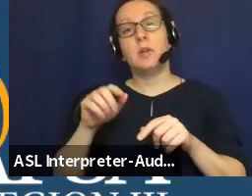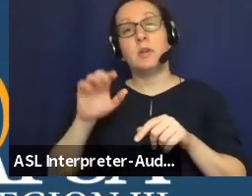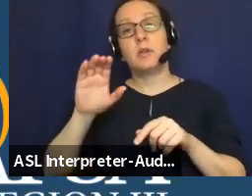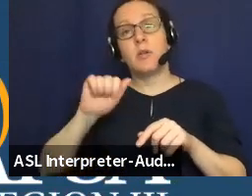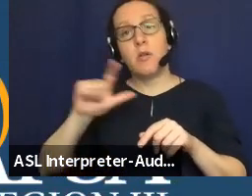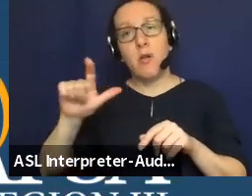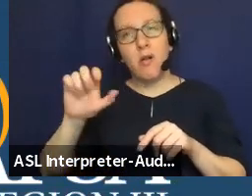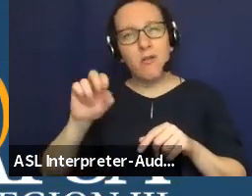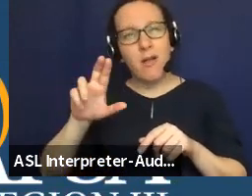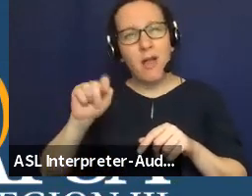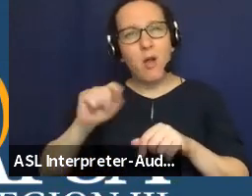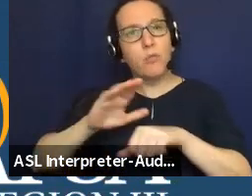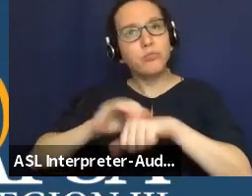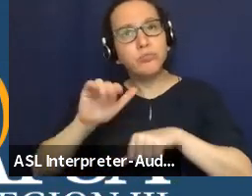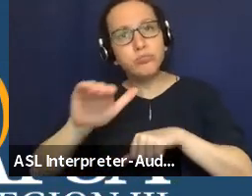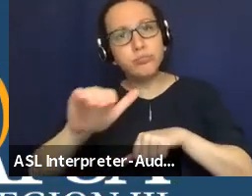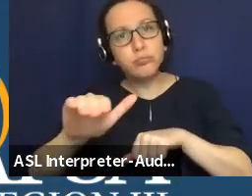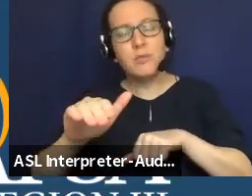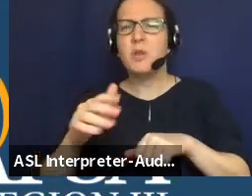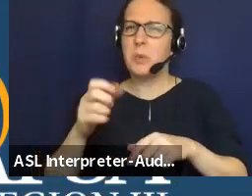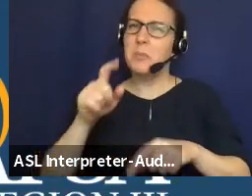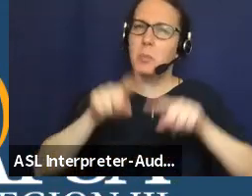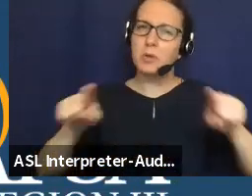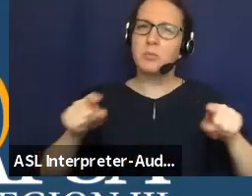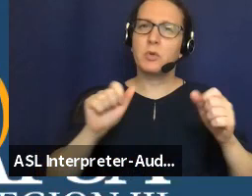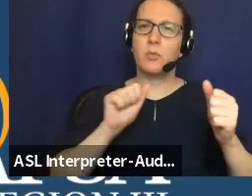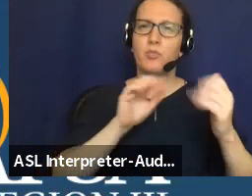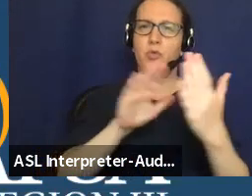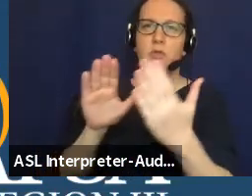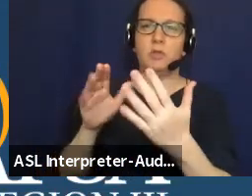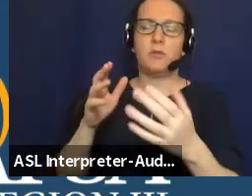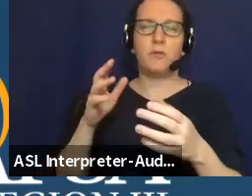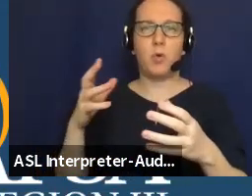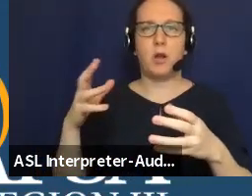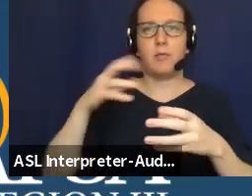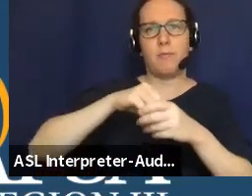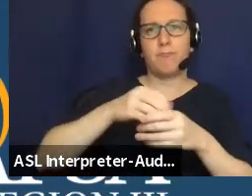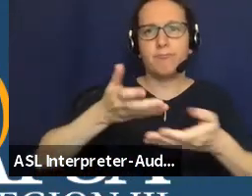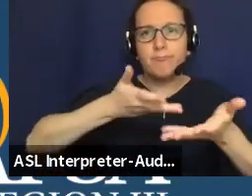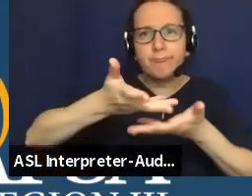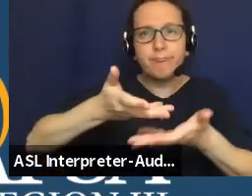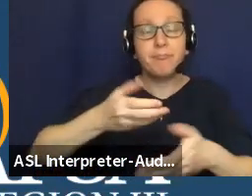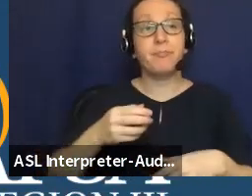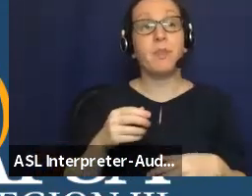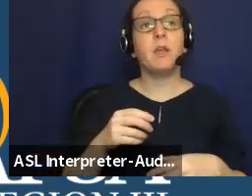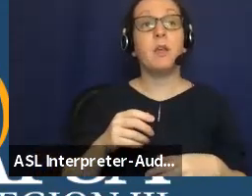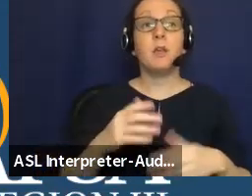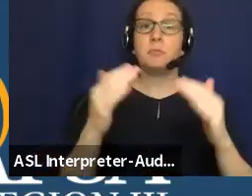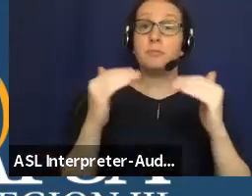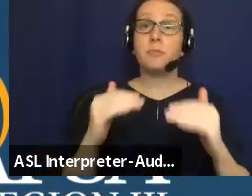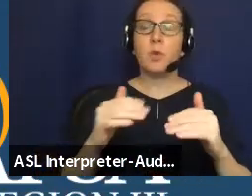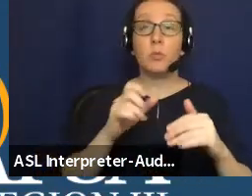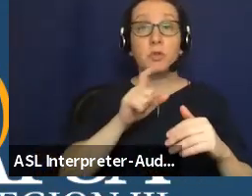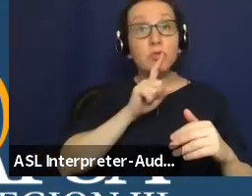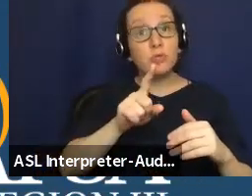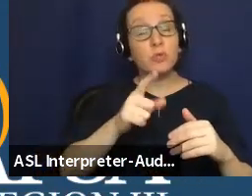can participate and engage with the presenters. Ensuring that there's compatibility with assistive technologies such as a screen